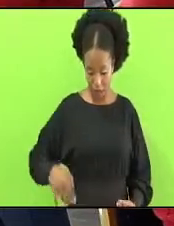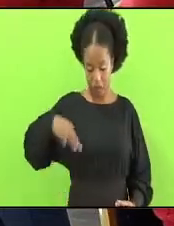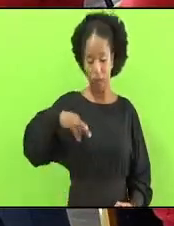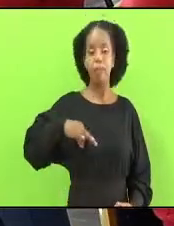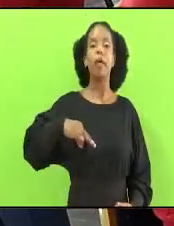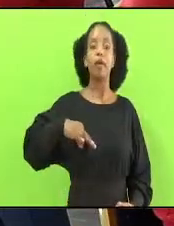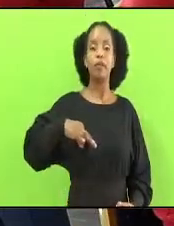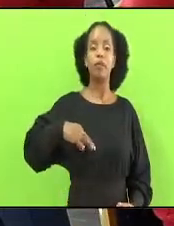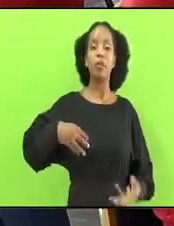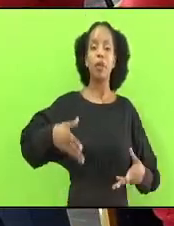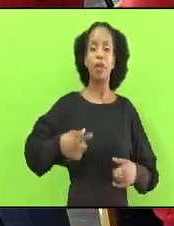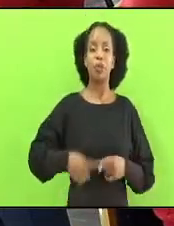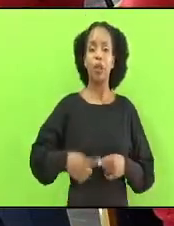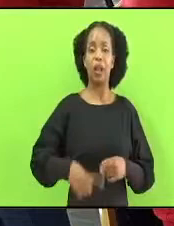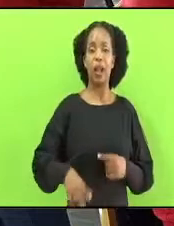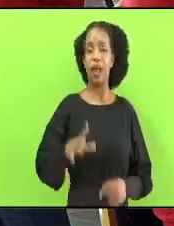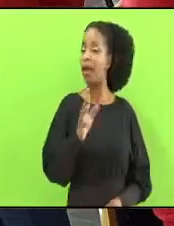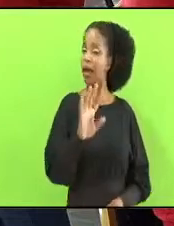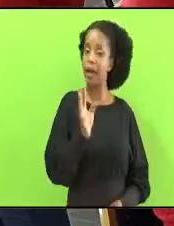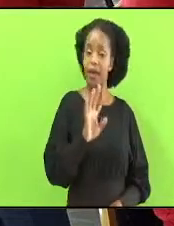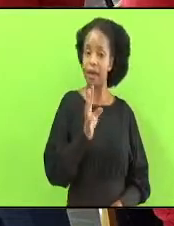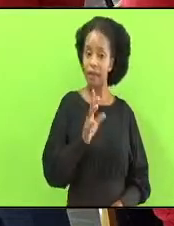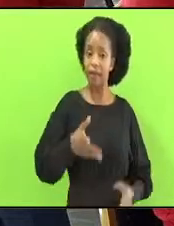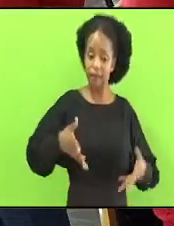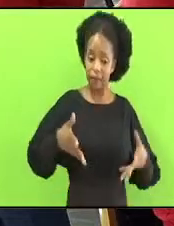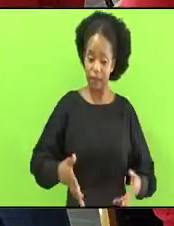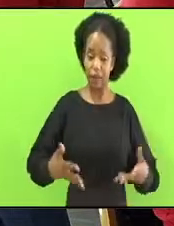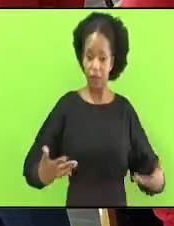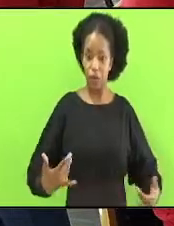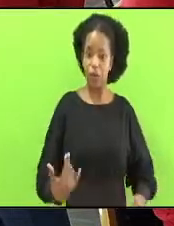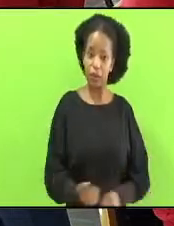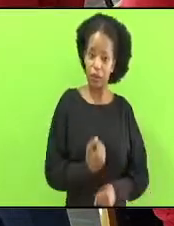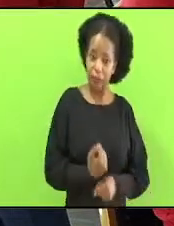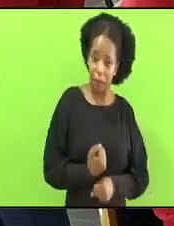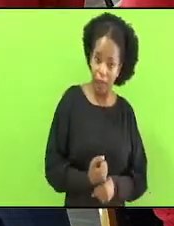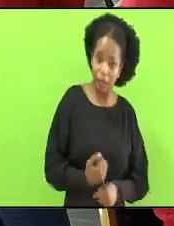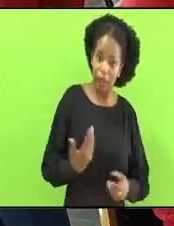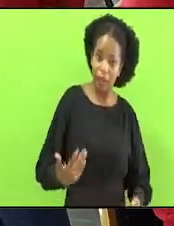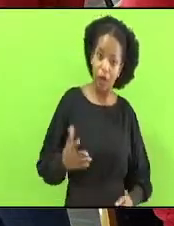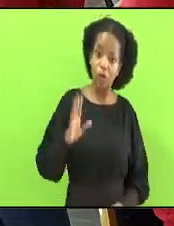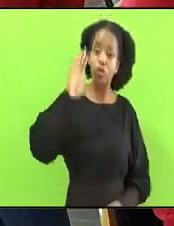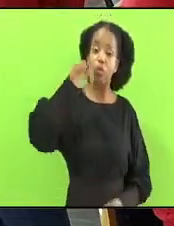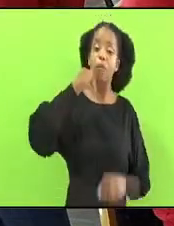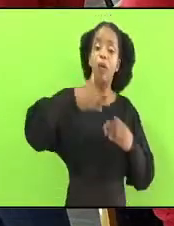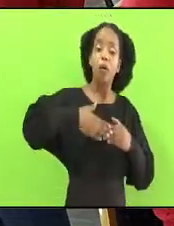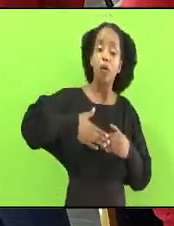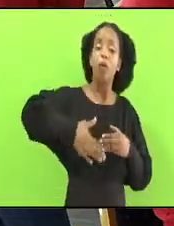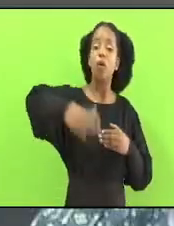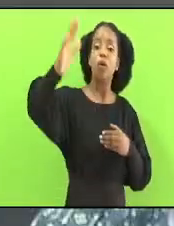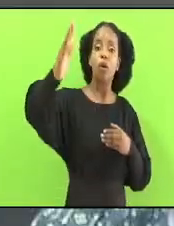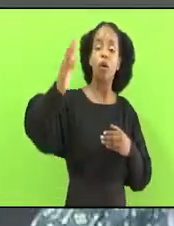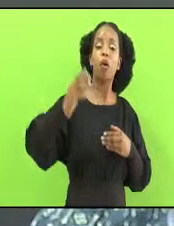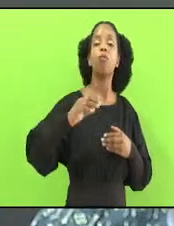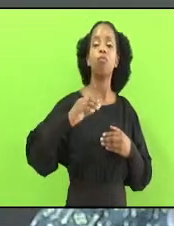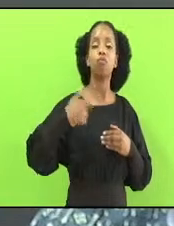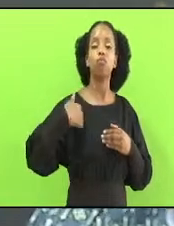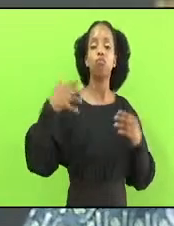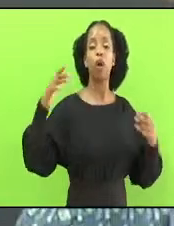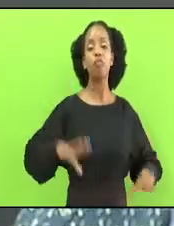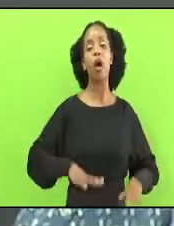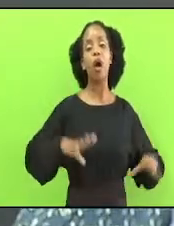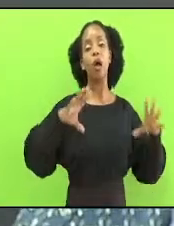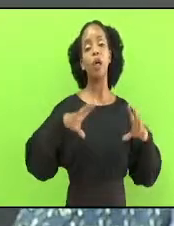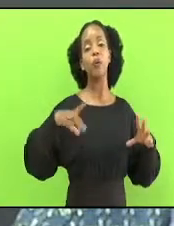for go tshameka re fa go tla go dira molao o tla reng ka moso e be re ikgantsha ka one. We are not here to